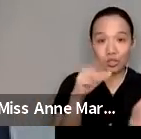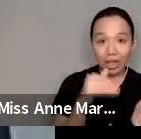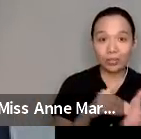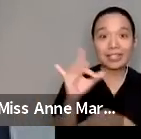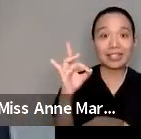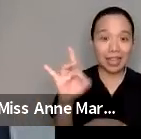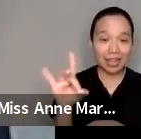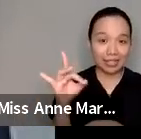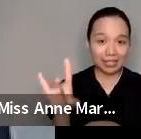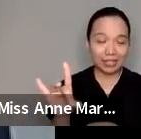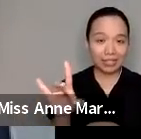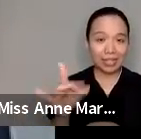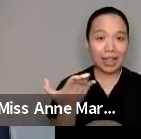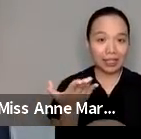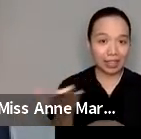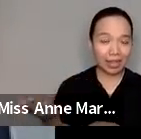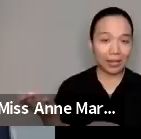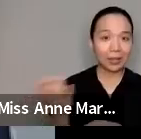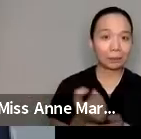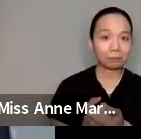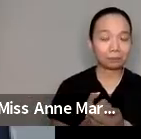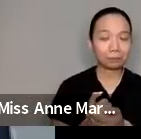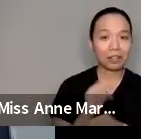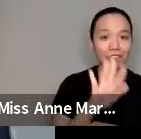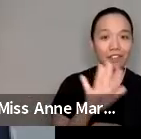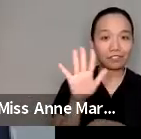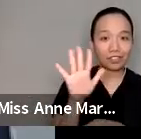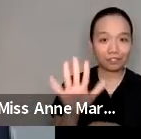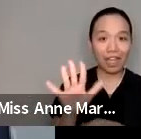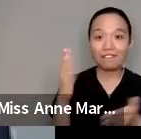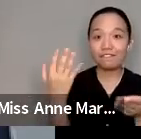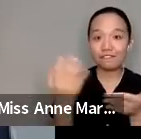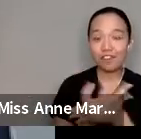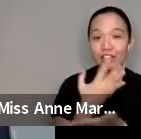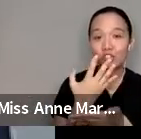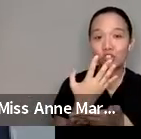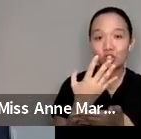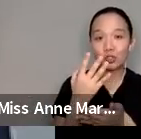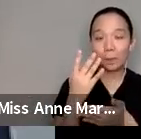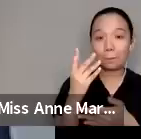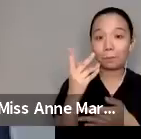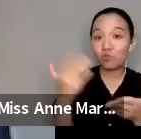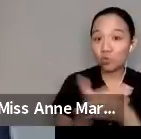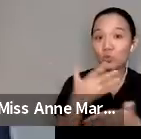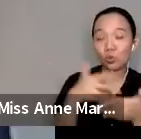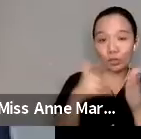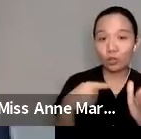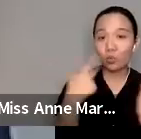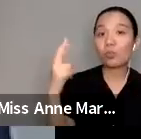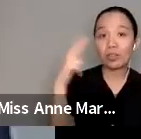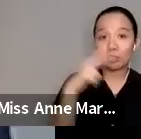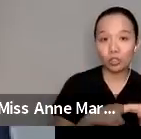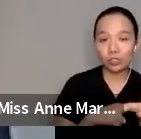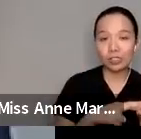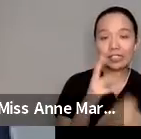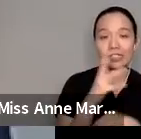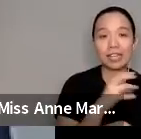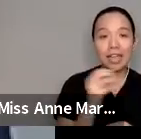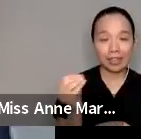2018, there were 55 freshmen who registered,